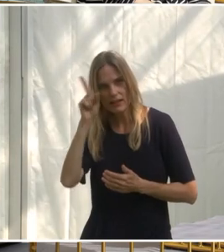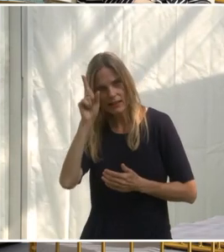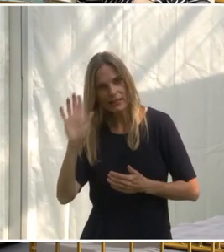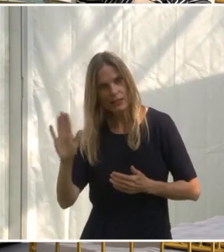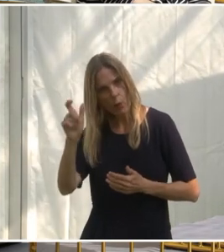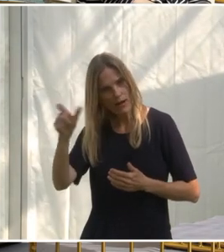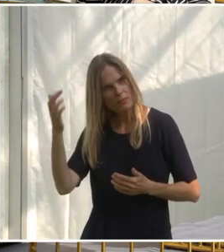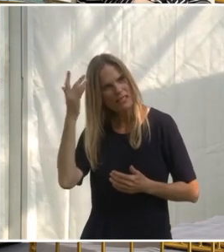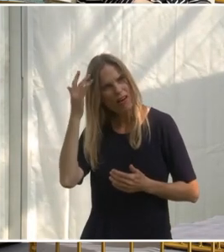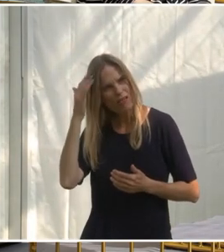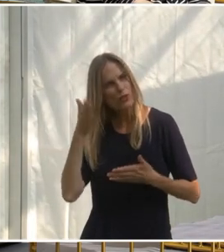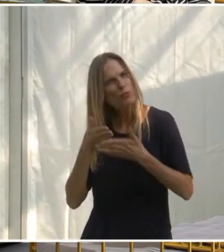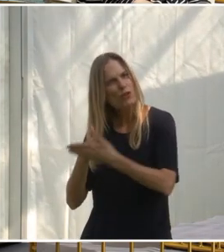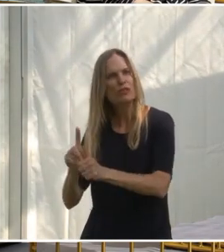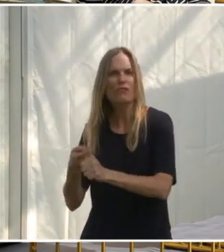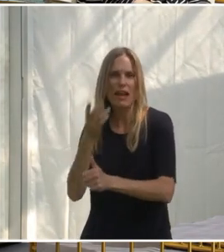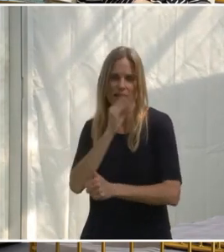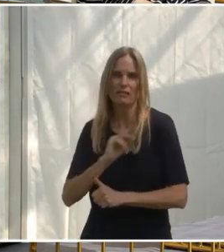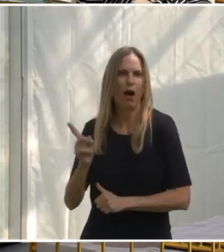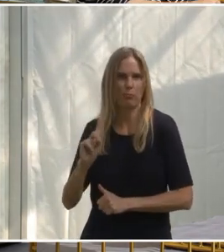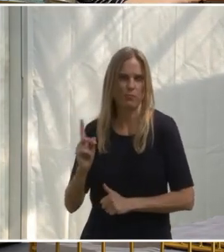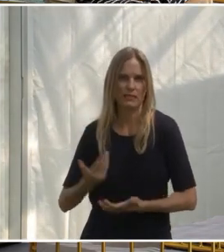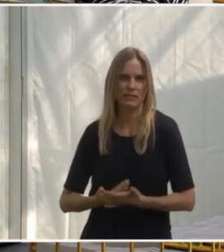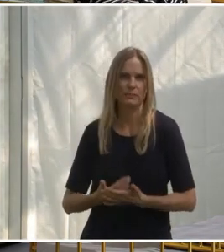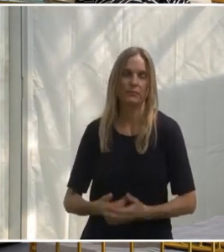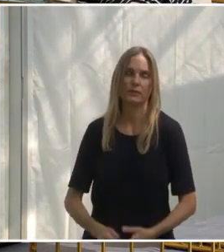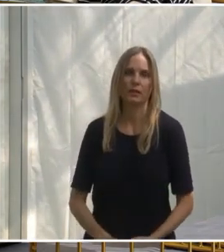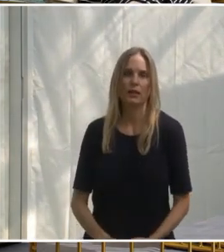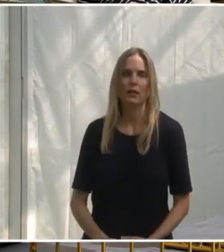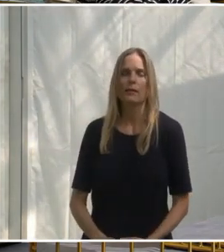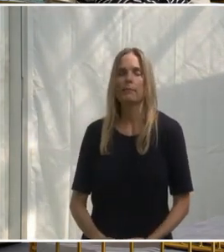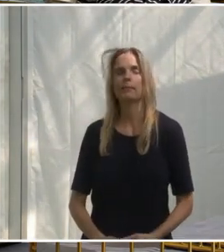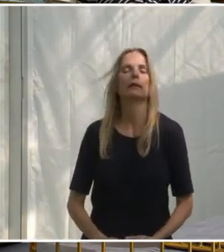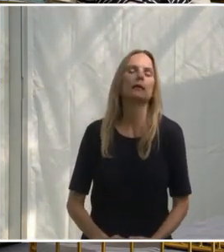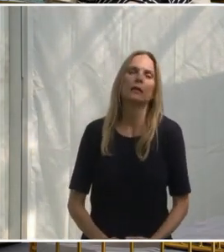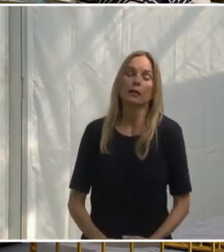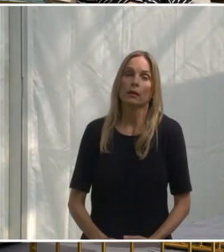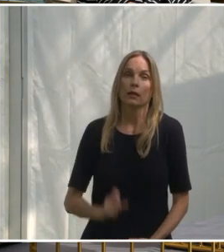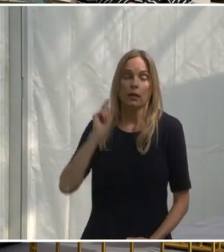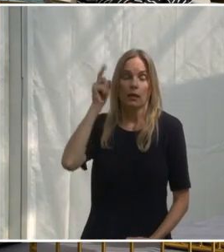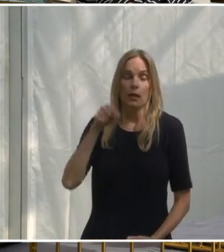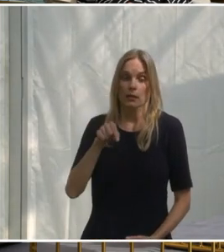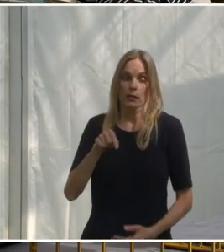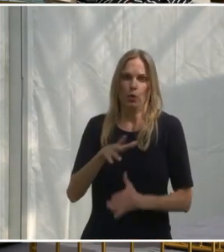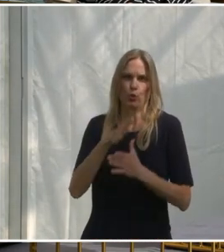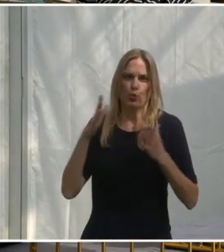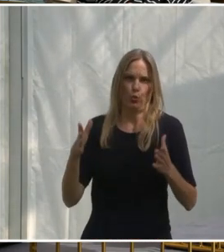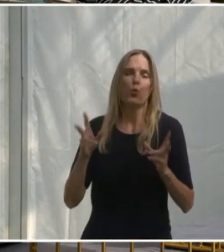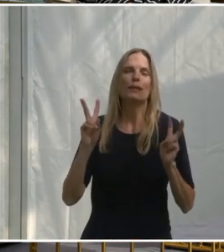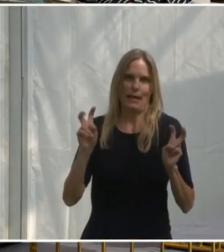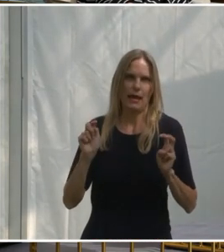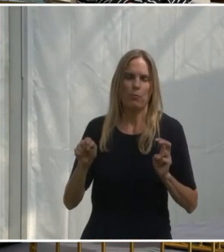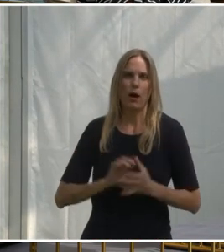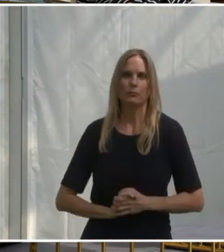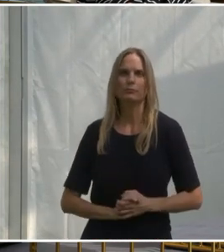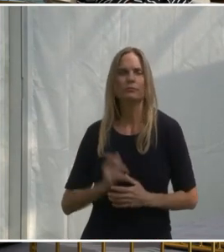move? Yeah, I think the it's one big issue. I think the future